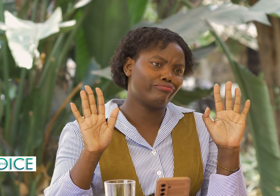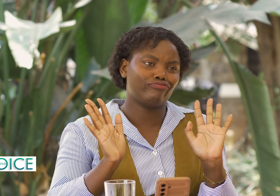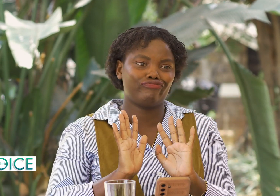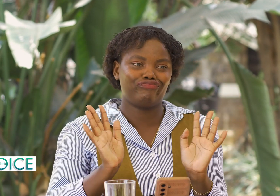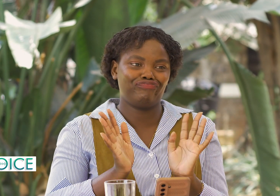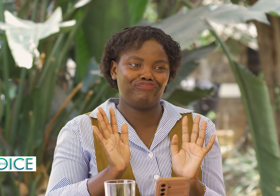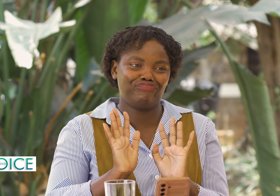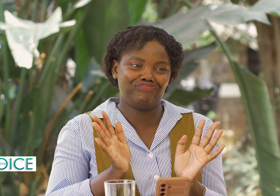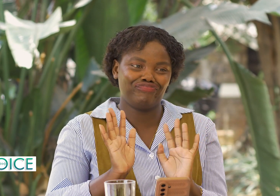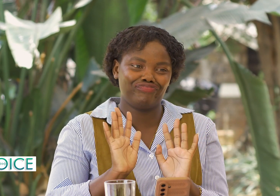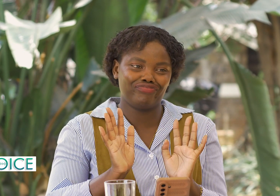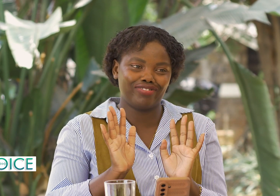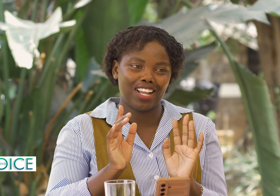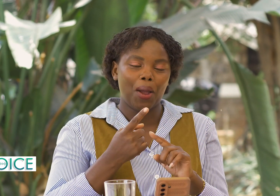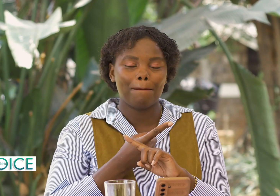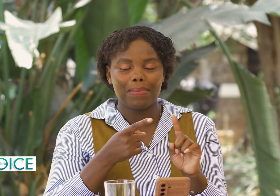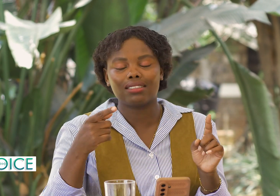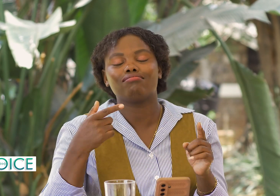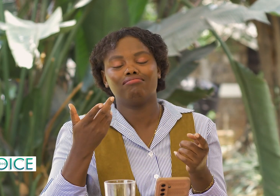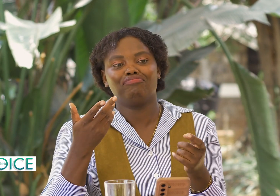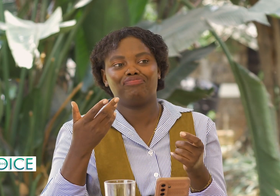the information clearly.